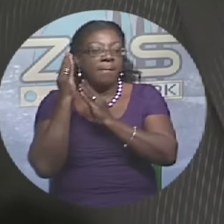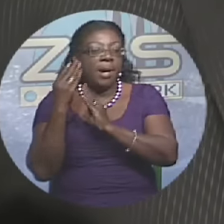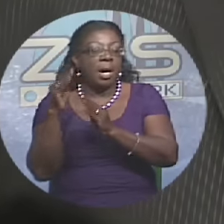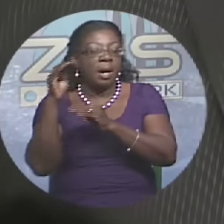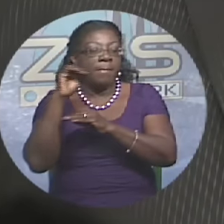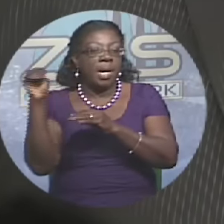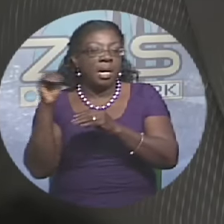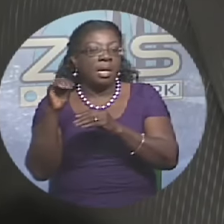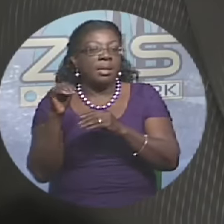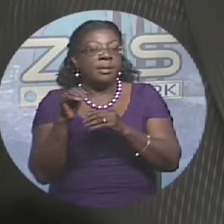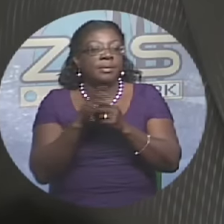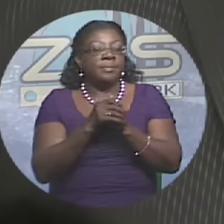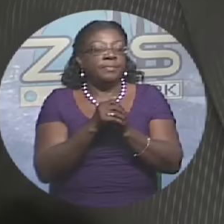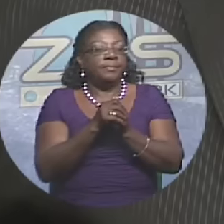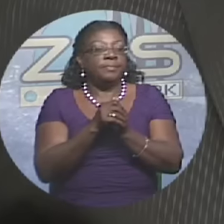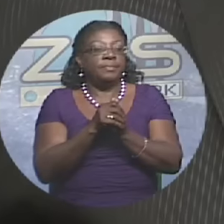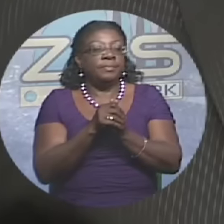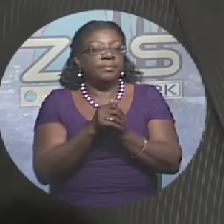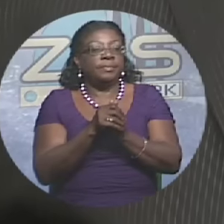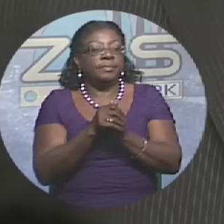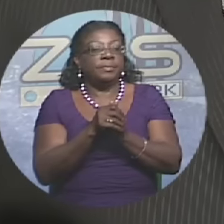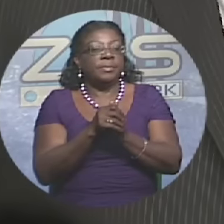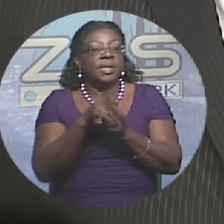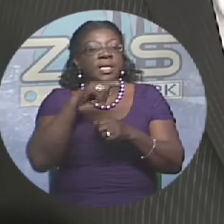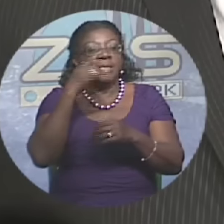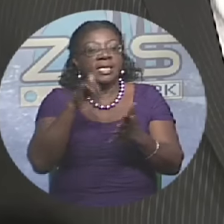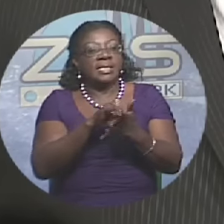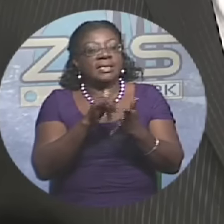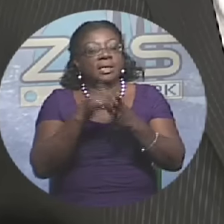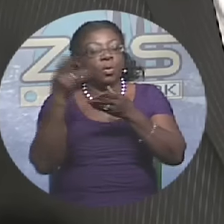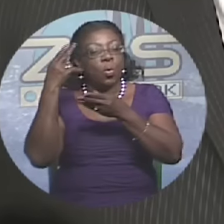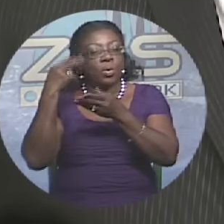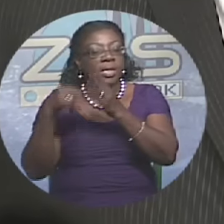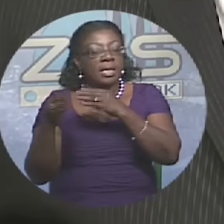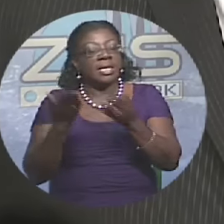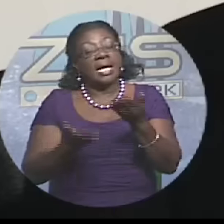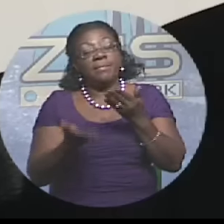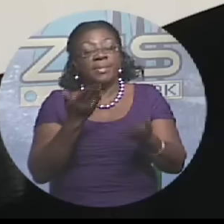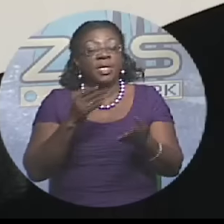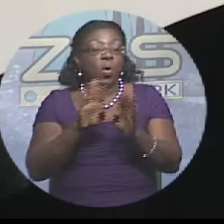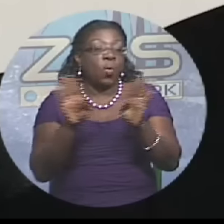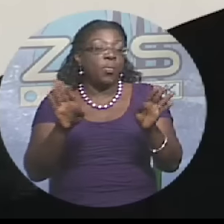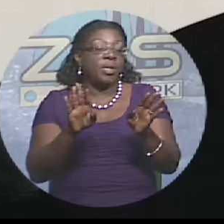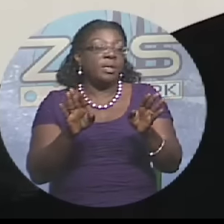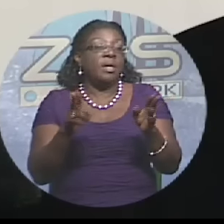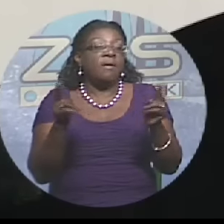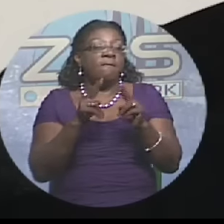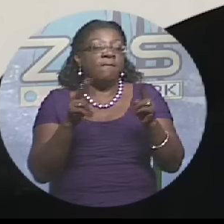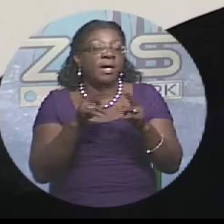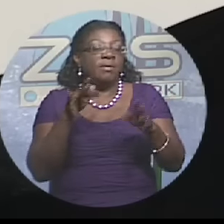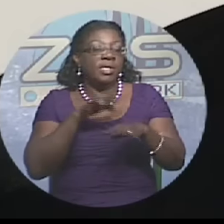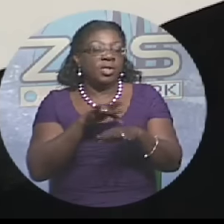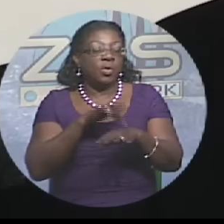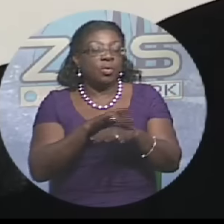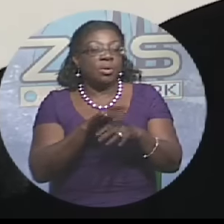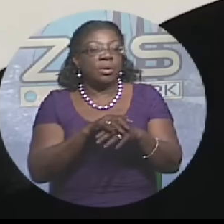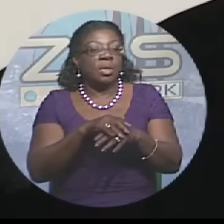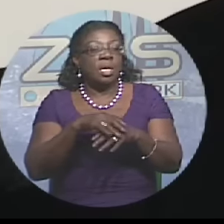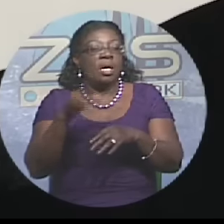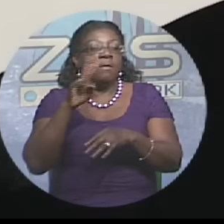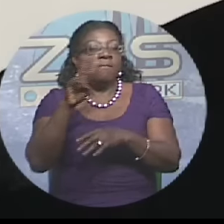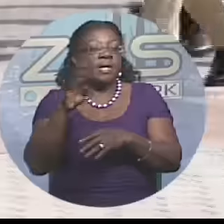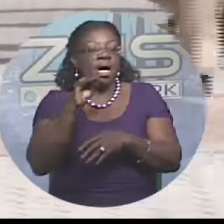open more sooner than later. Here's Janaea Noel Ferguson. Agriculture and Marine Resources Minister